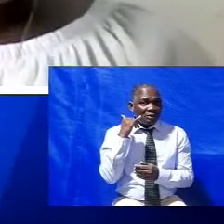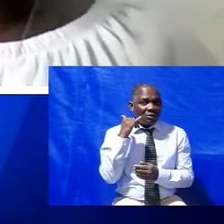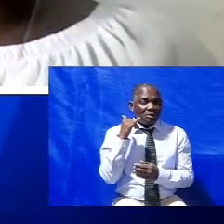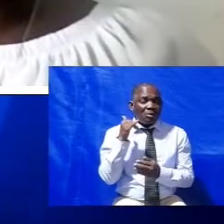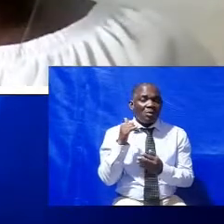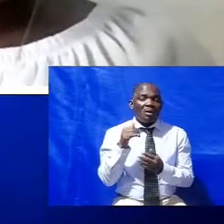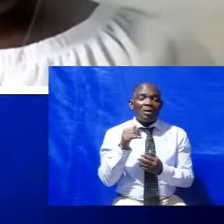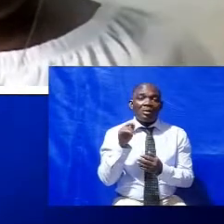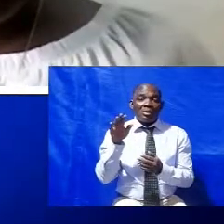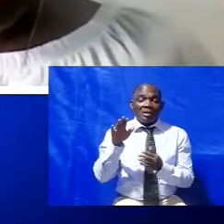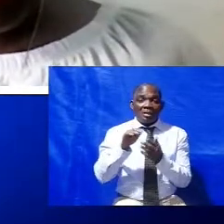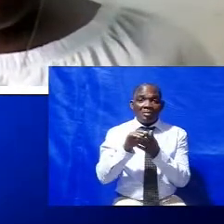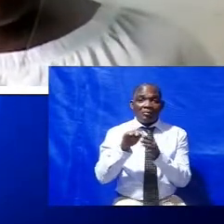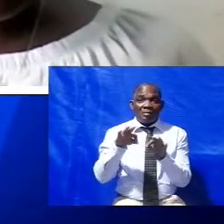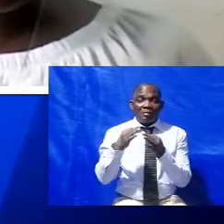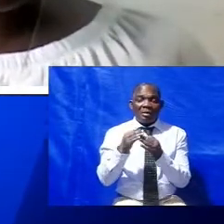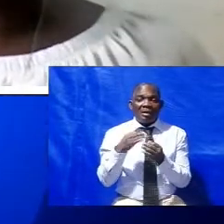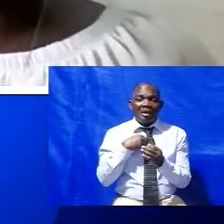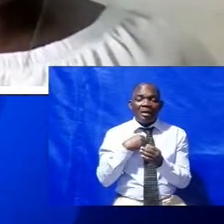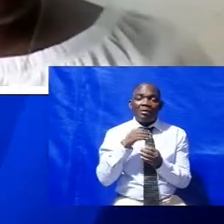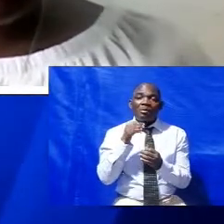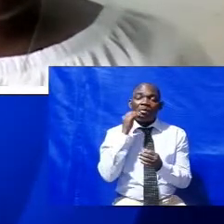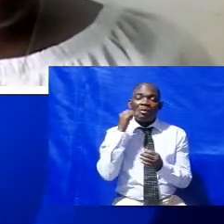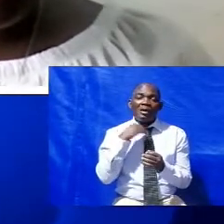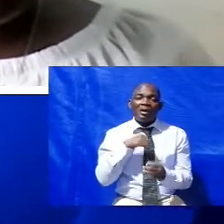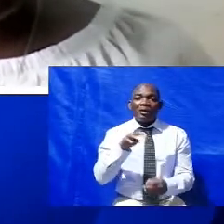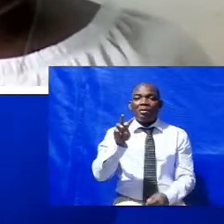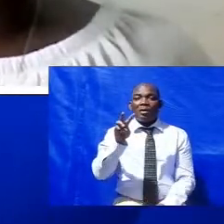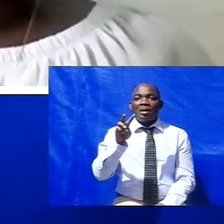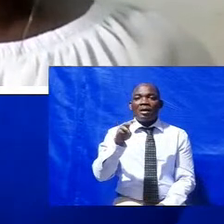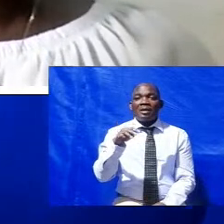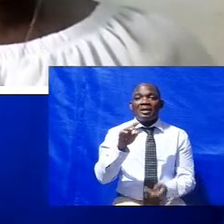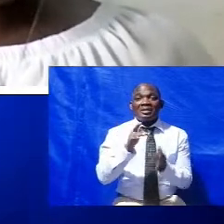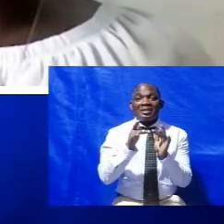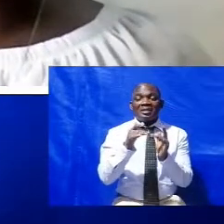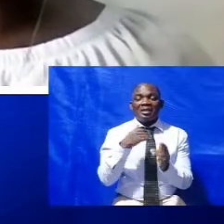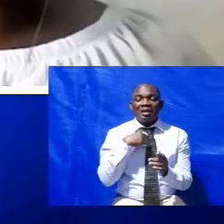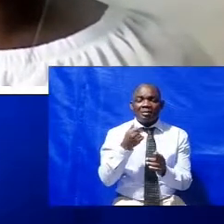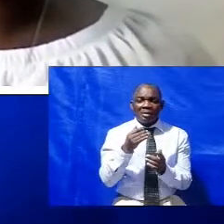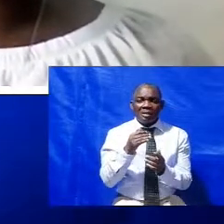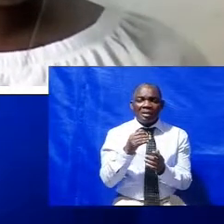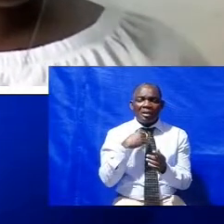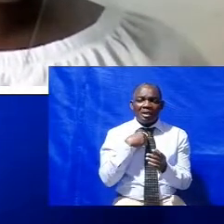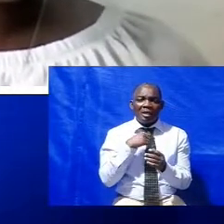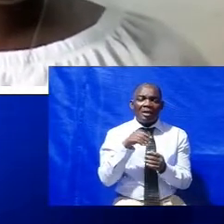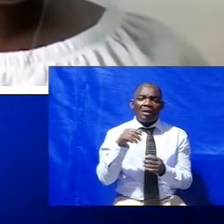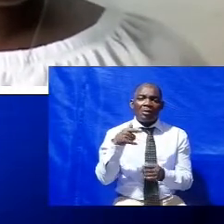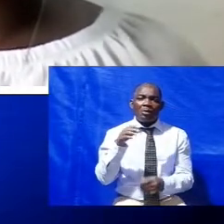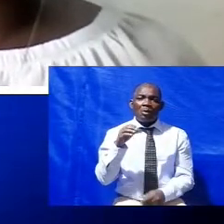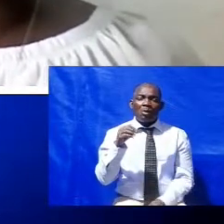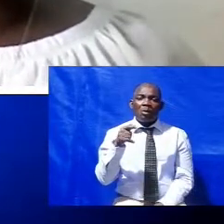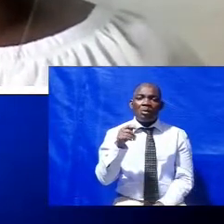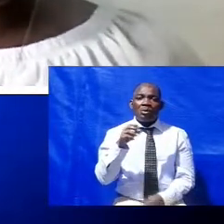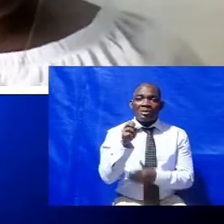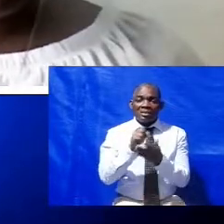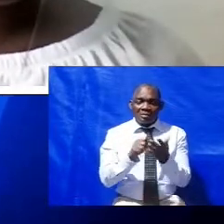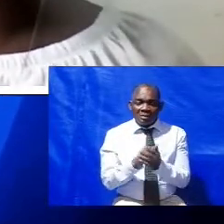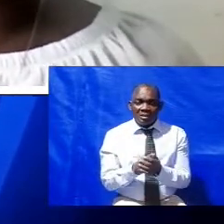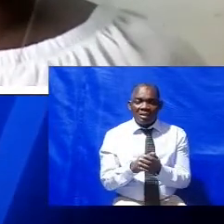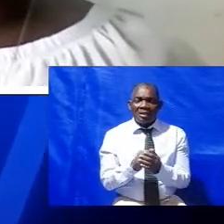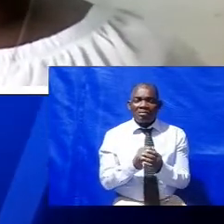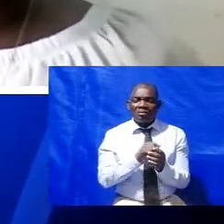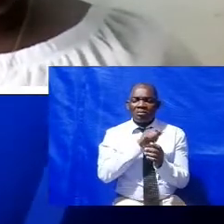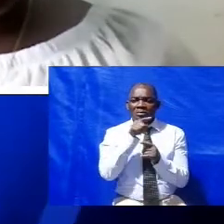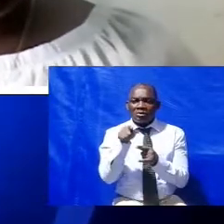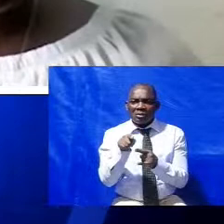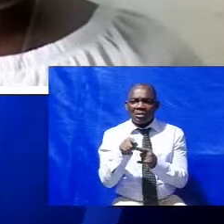phone, and then they had Wi-Fi in their house. So that was a savior for me. So I would Google statements and words